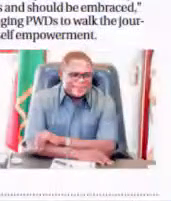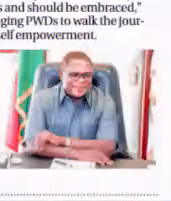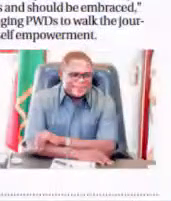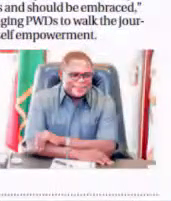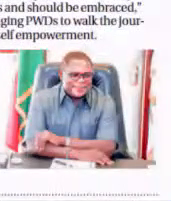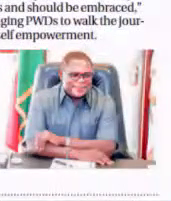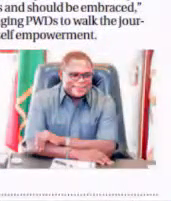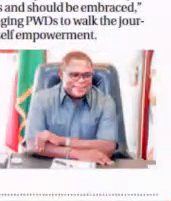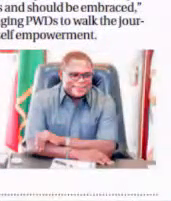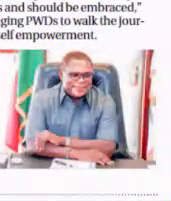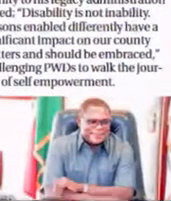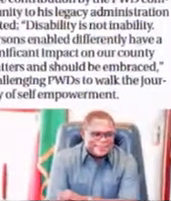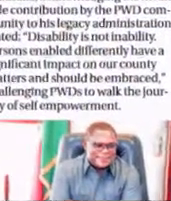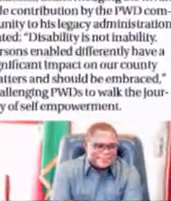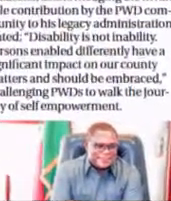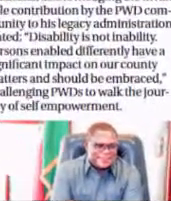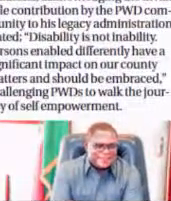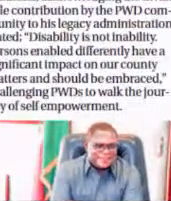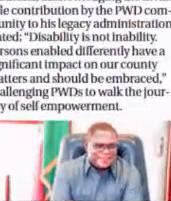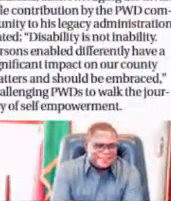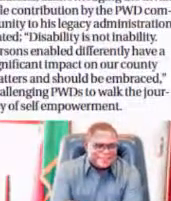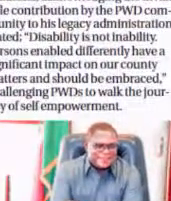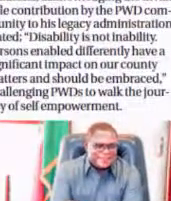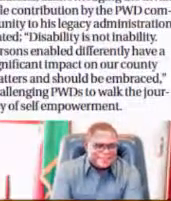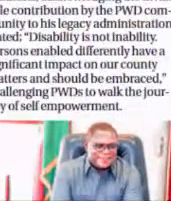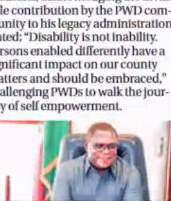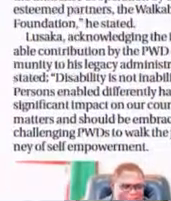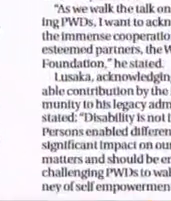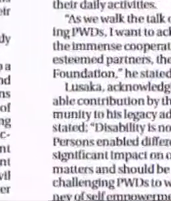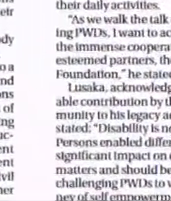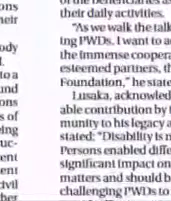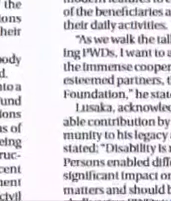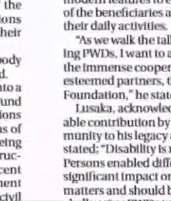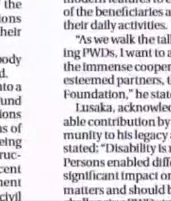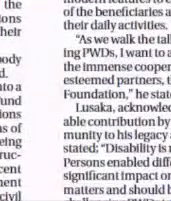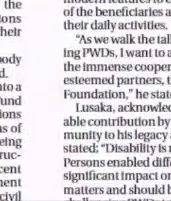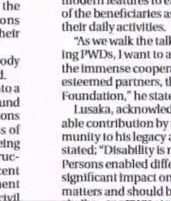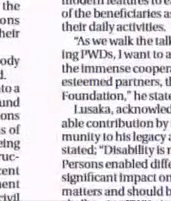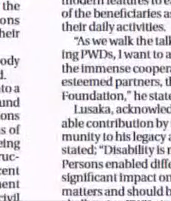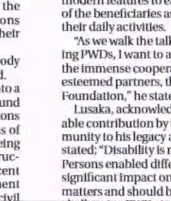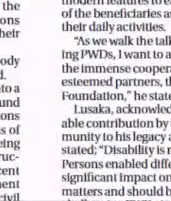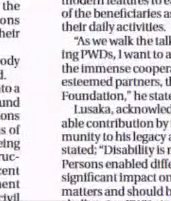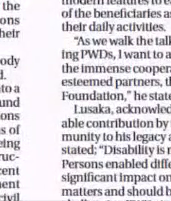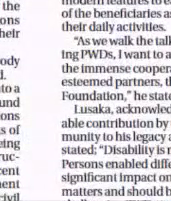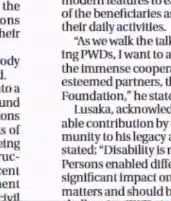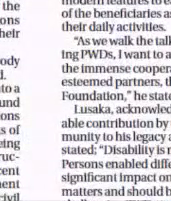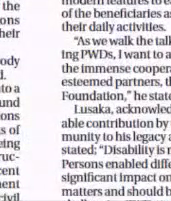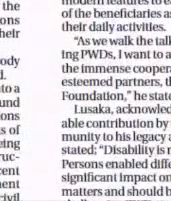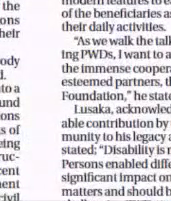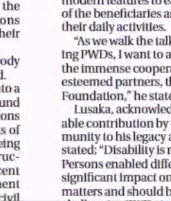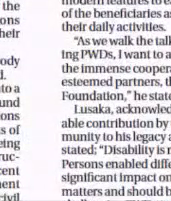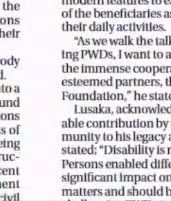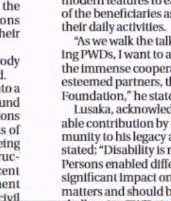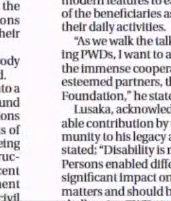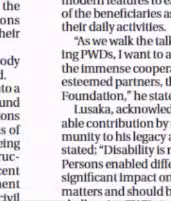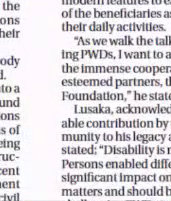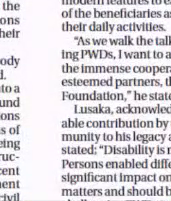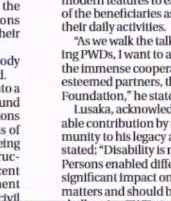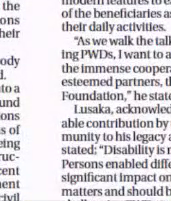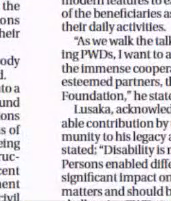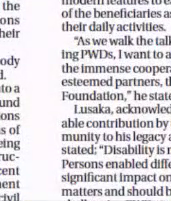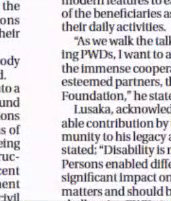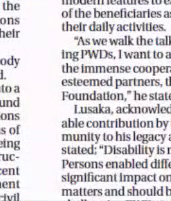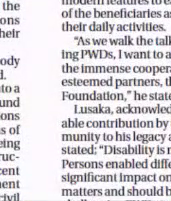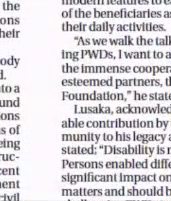I think this is just but another part of austerity measure to curb wastage, as per what he said, Mwalimu Sosion,